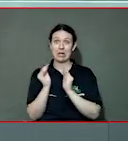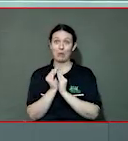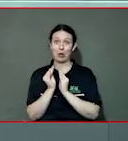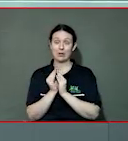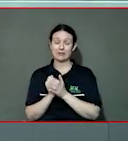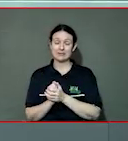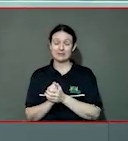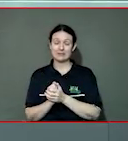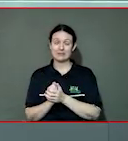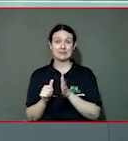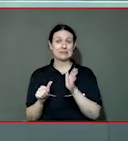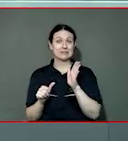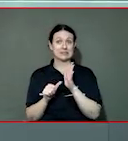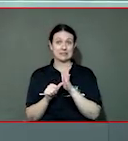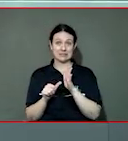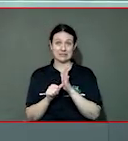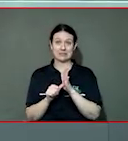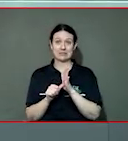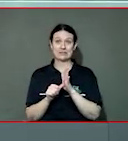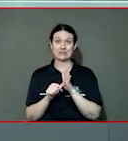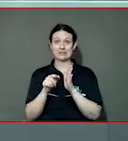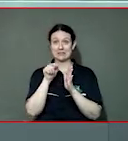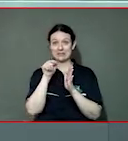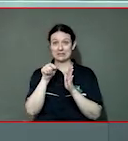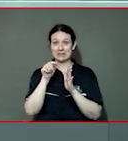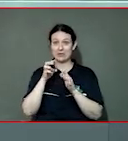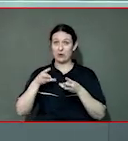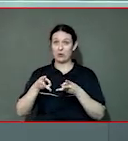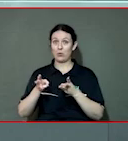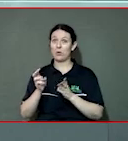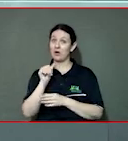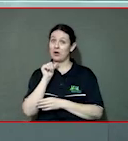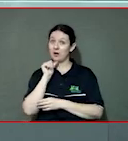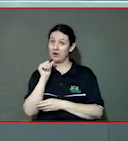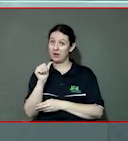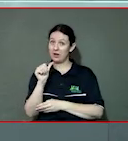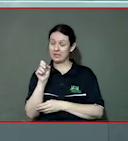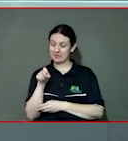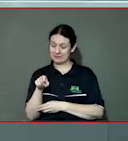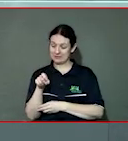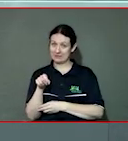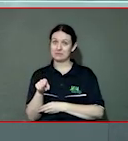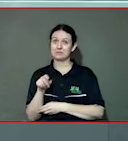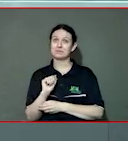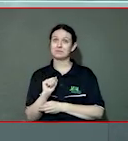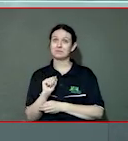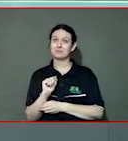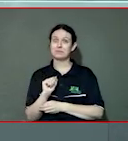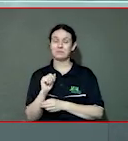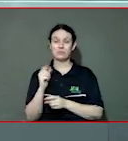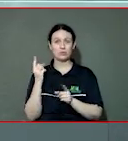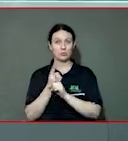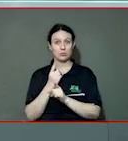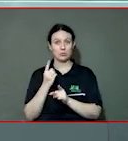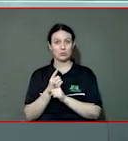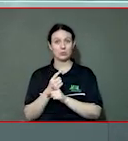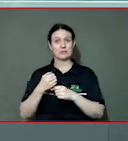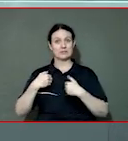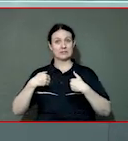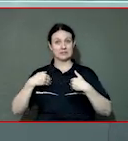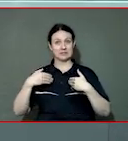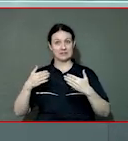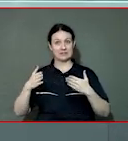so it's very important. That is the way that you answer your question. That is the way every time I start